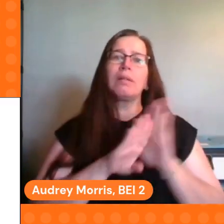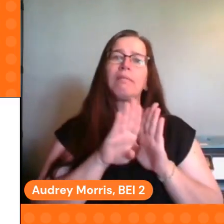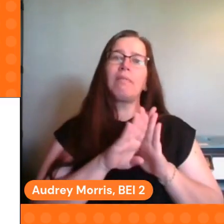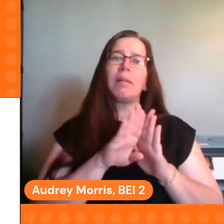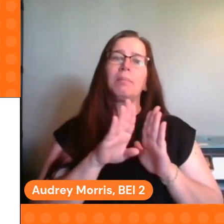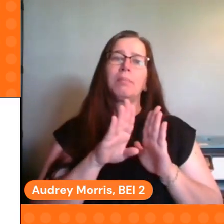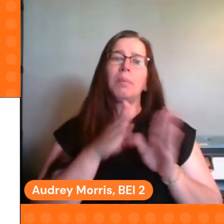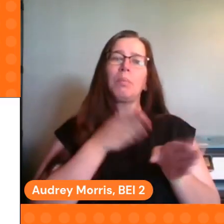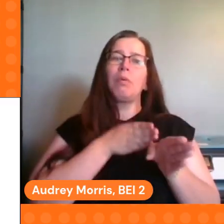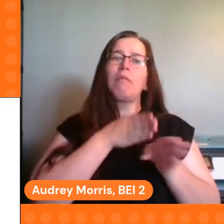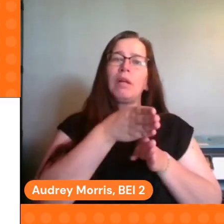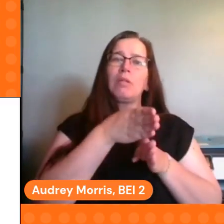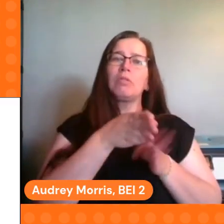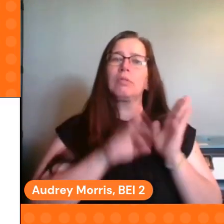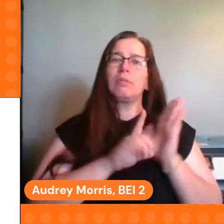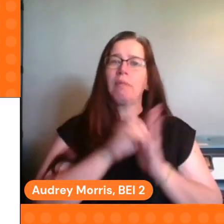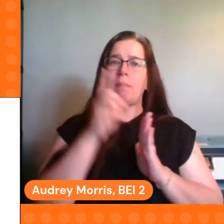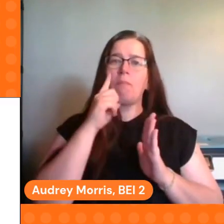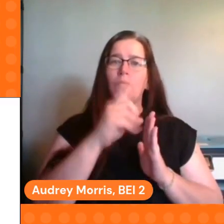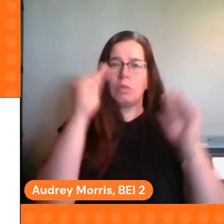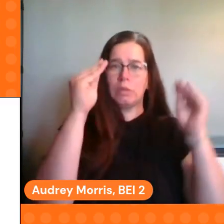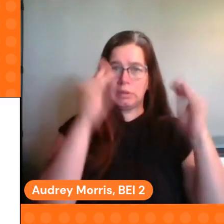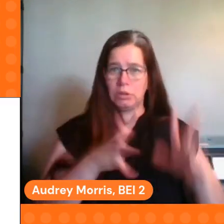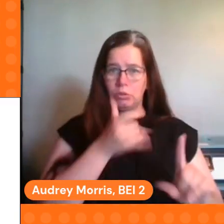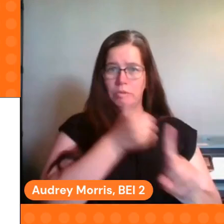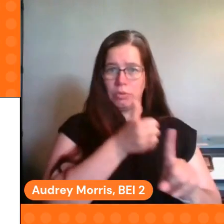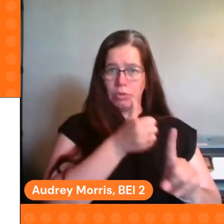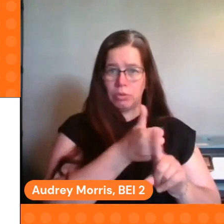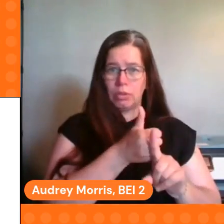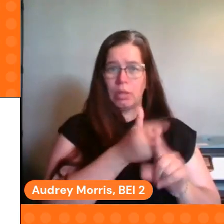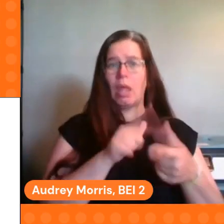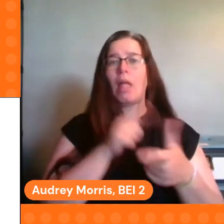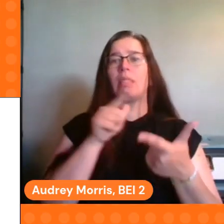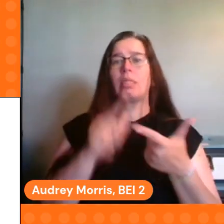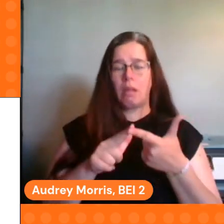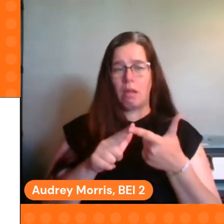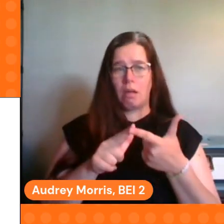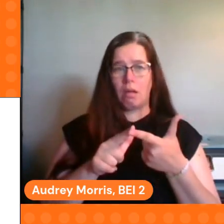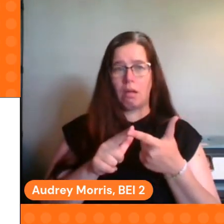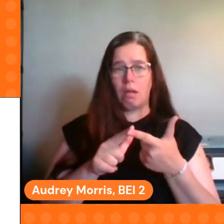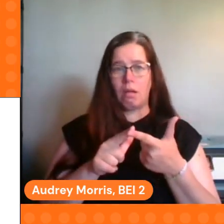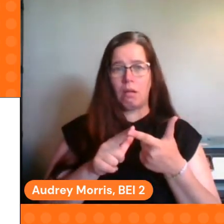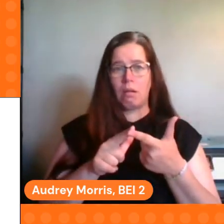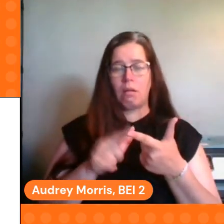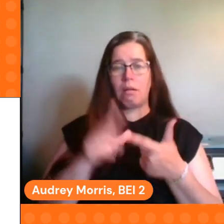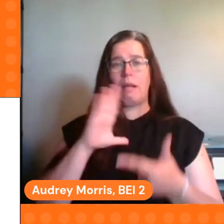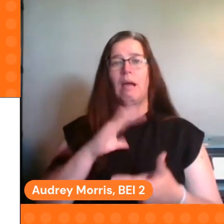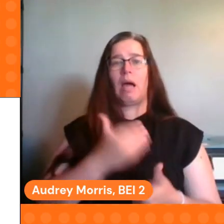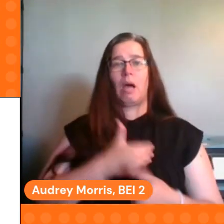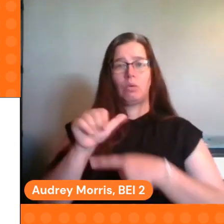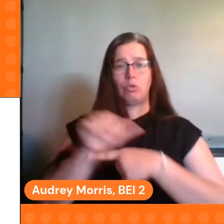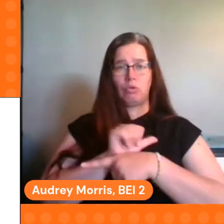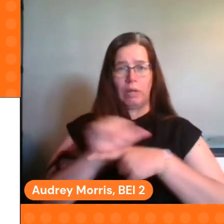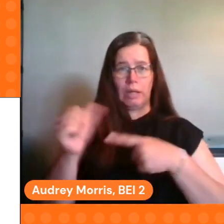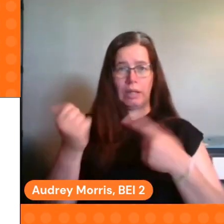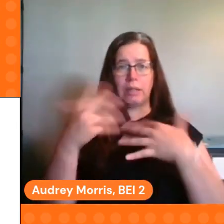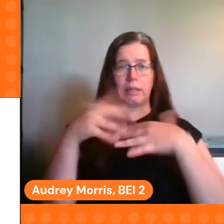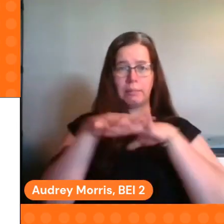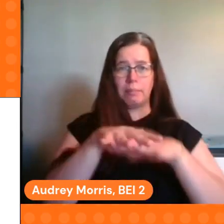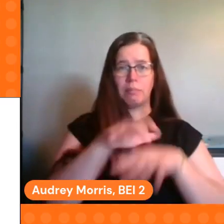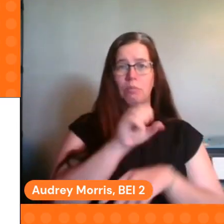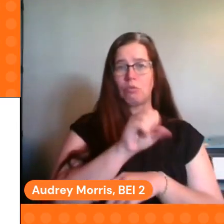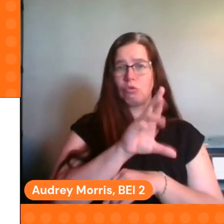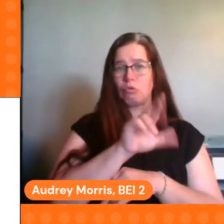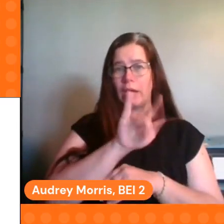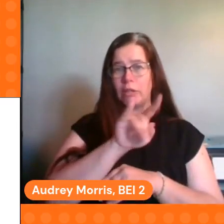development program just for the teachers. And then in our training, we combine Scratch